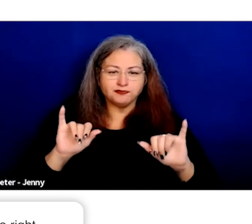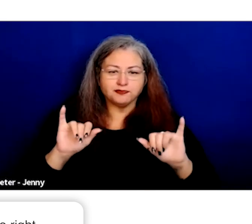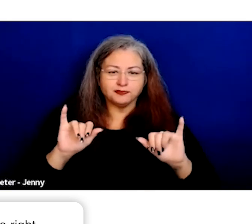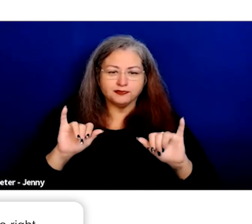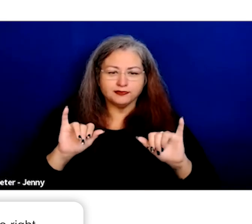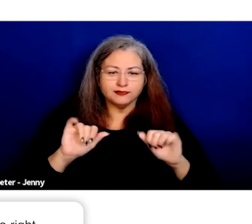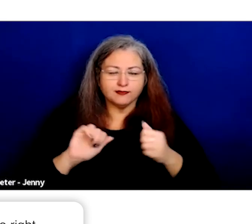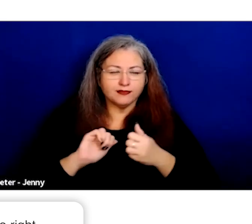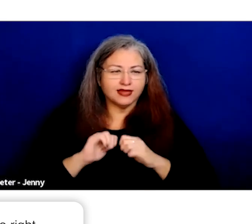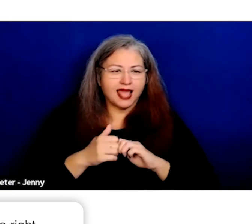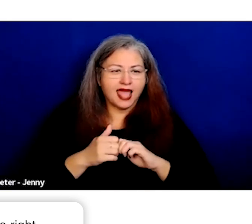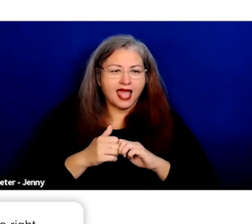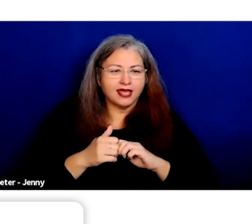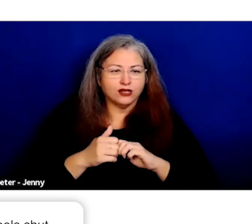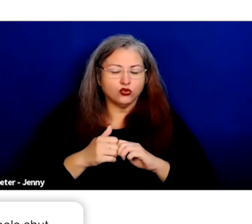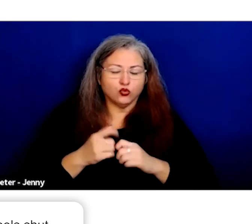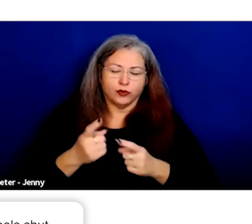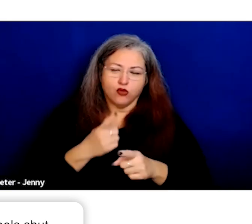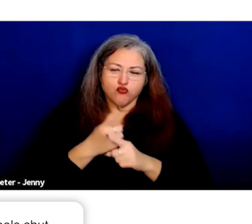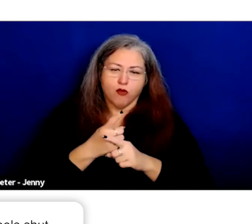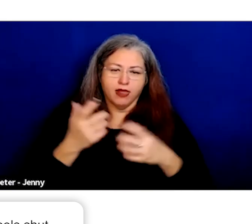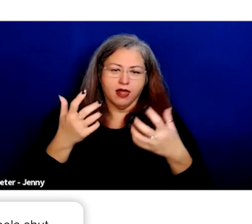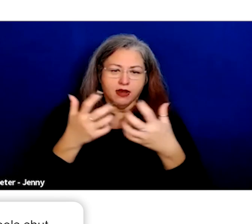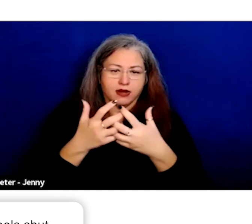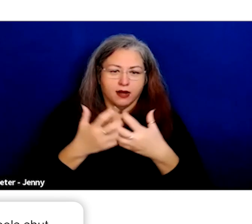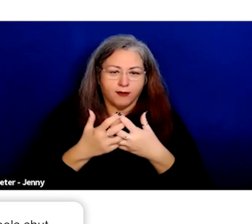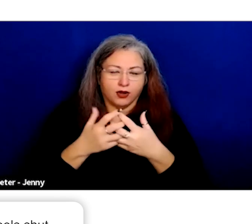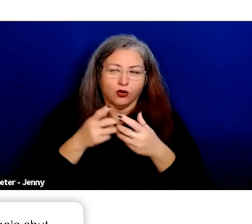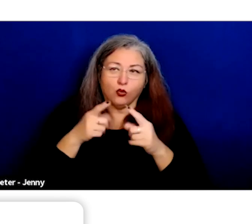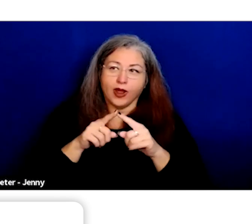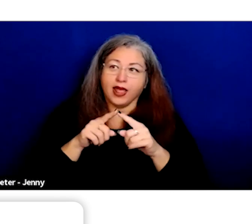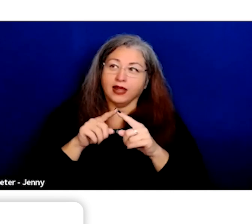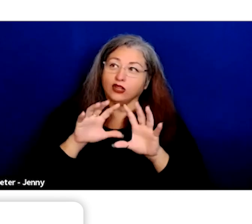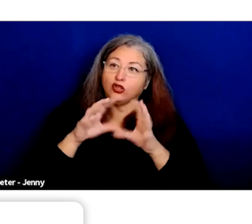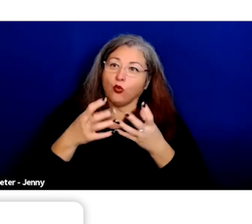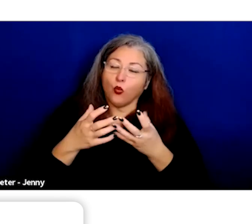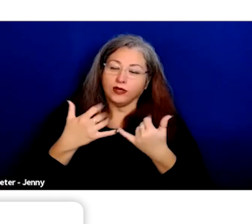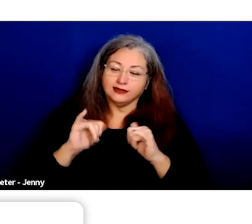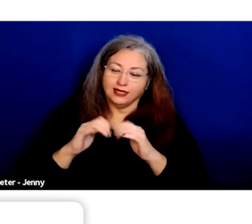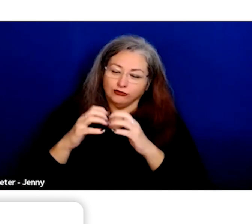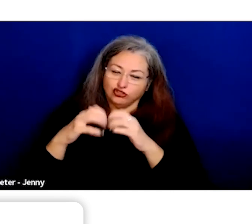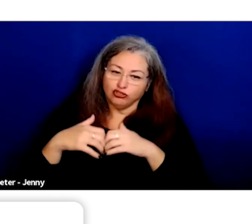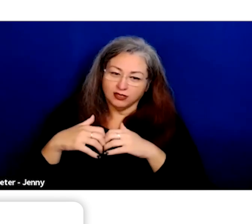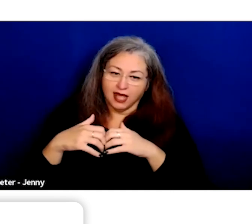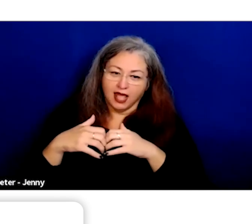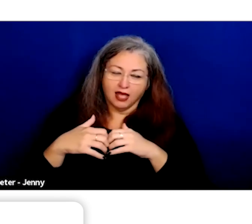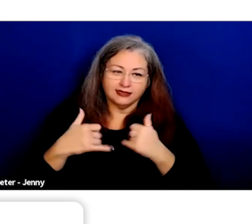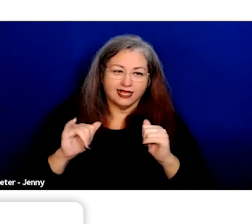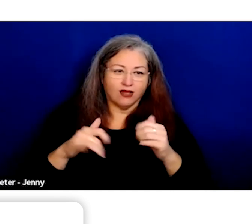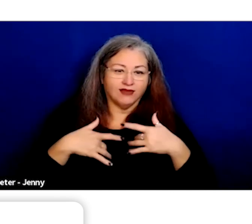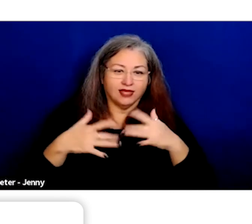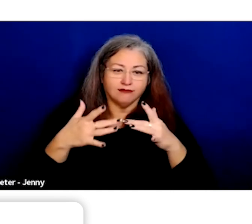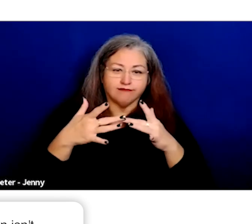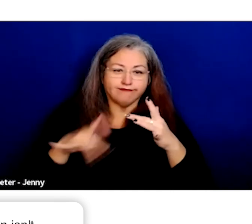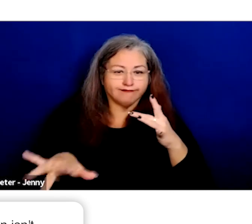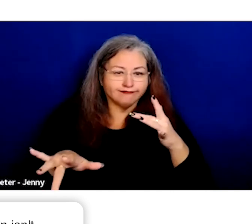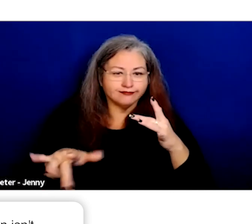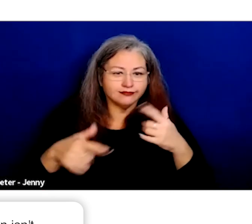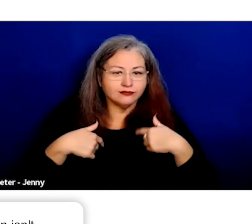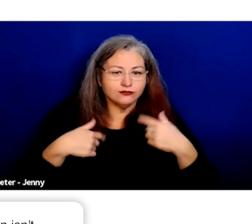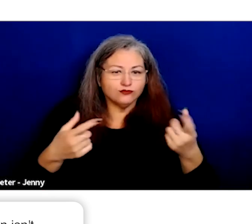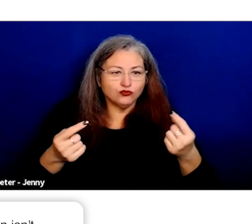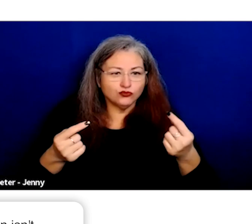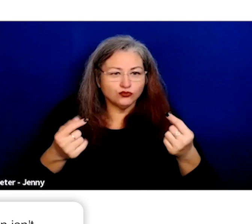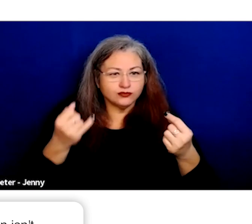How do we get into right alignment while the world still feels shut down and we're still disconnected? What do we do when